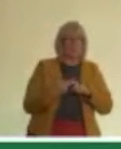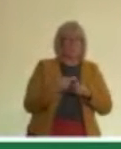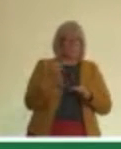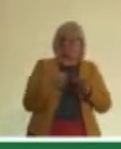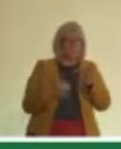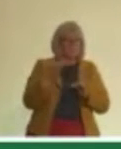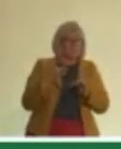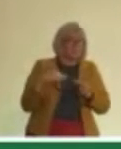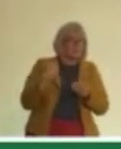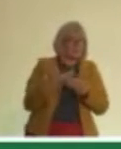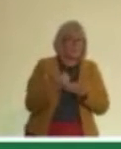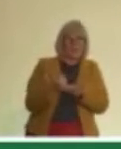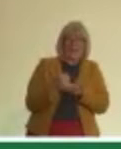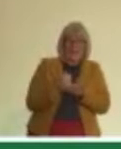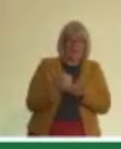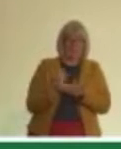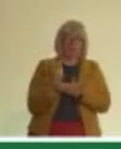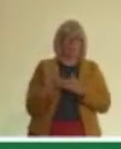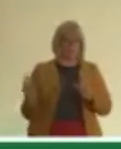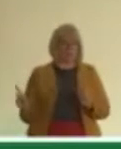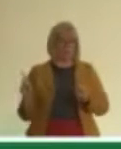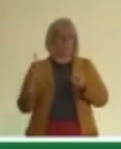had joined each other on stage following a conference speech.